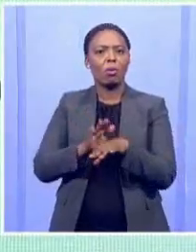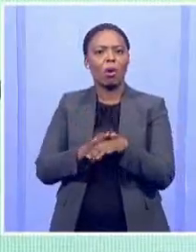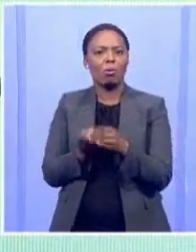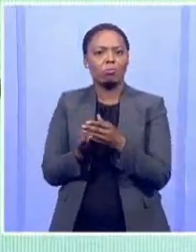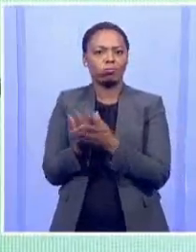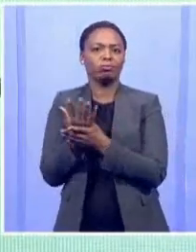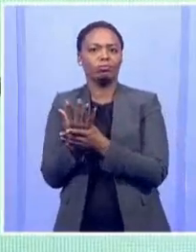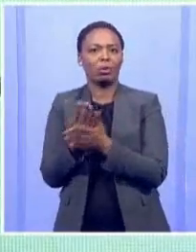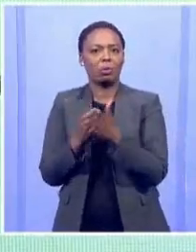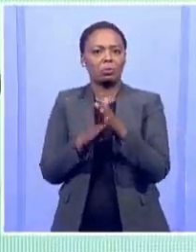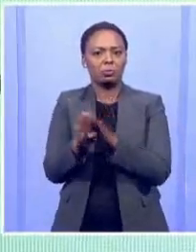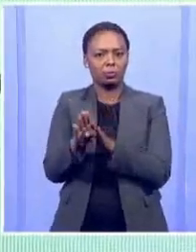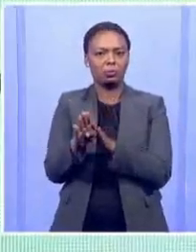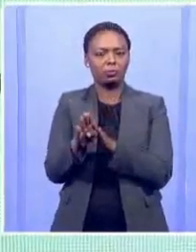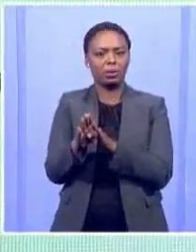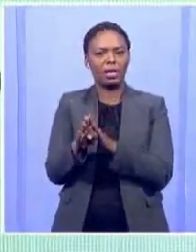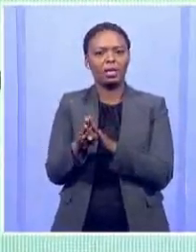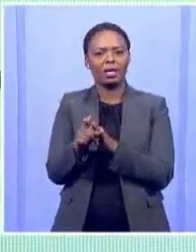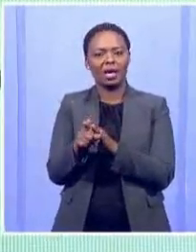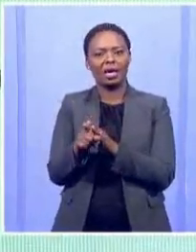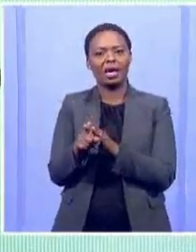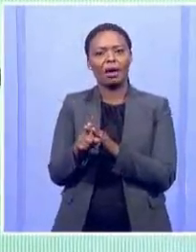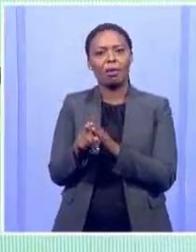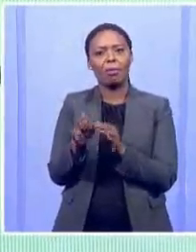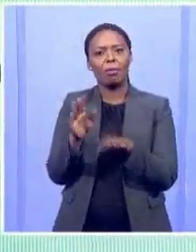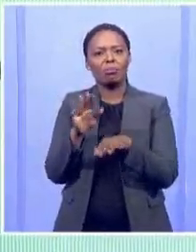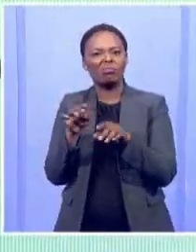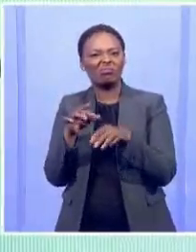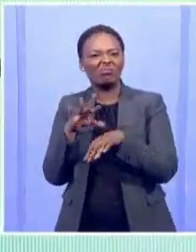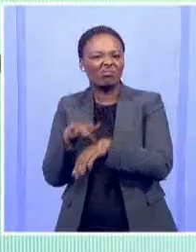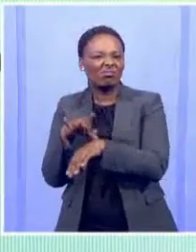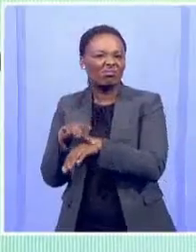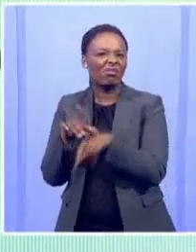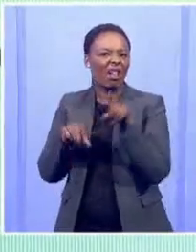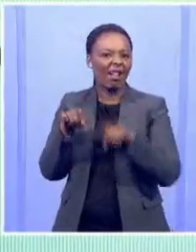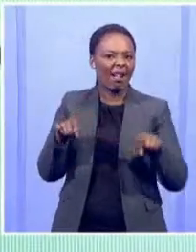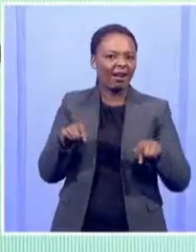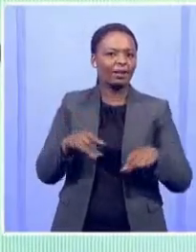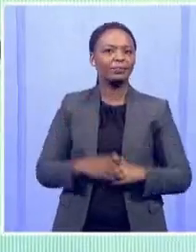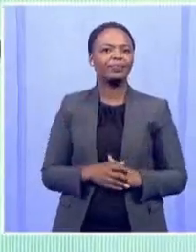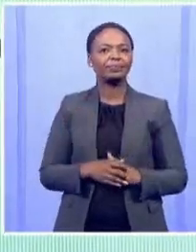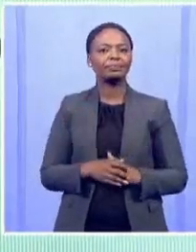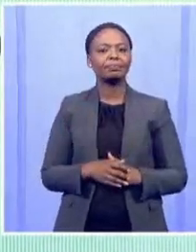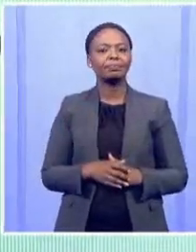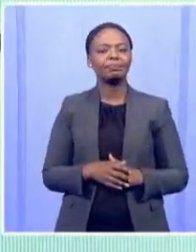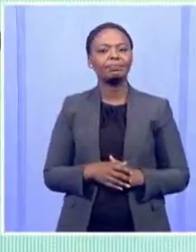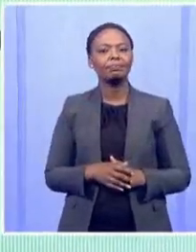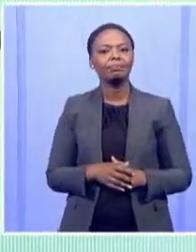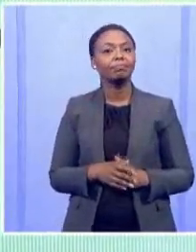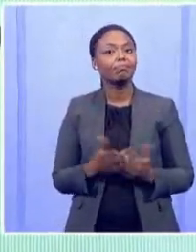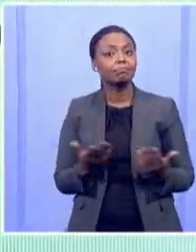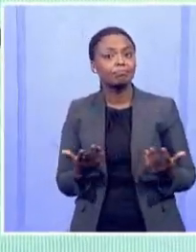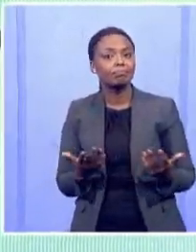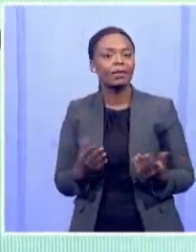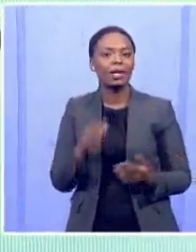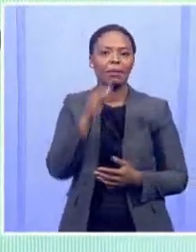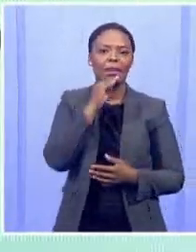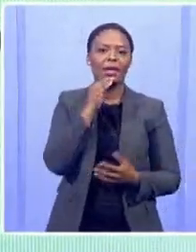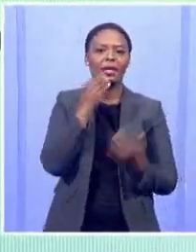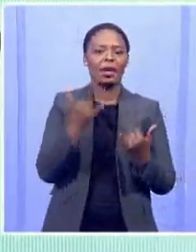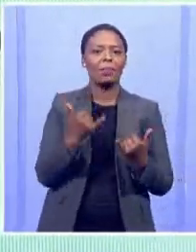in non-communicable diseases. Therefore, we'll have to be, our